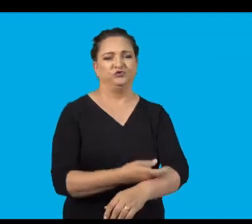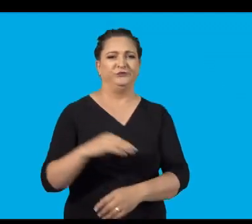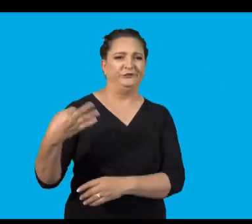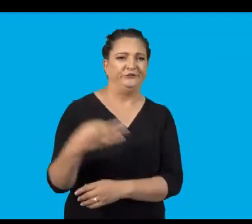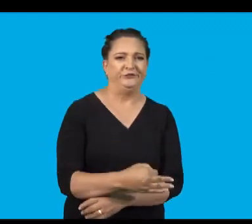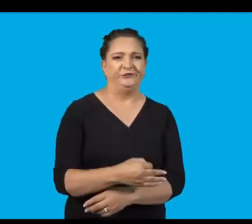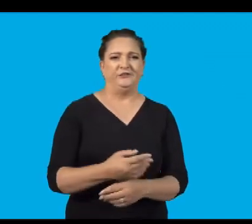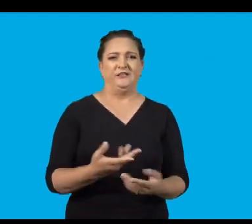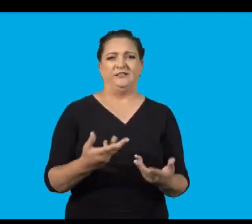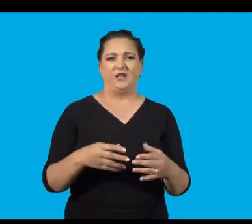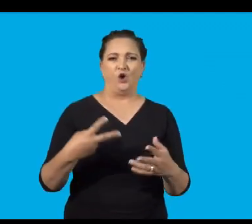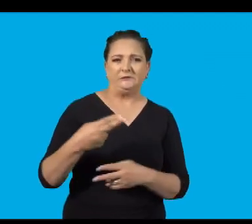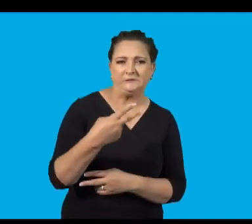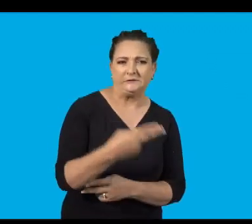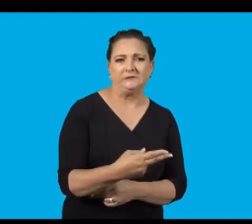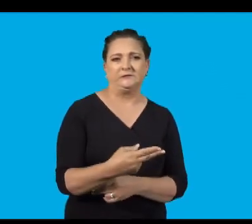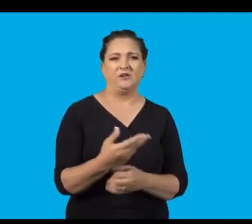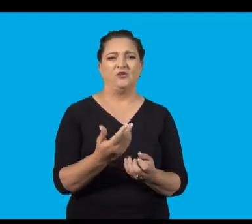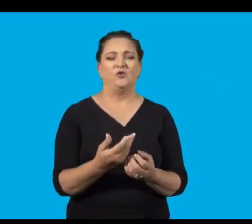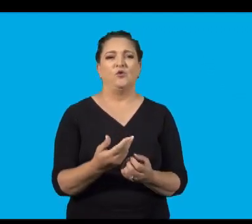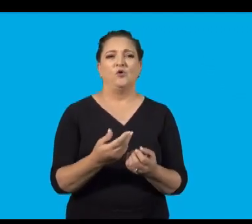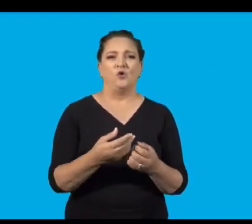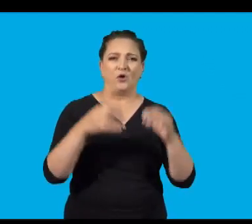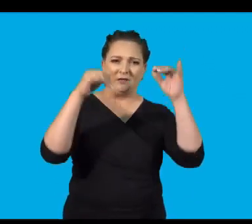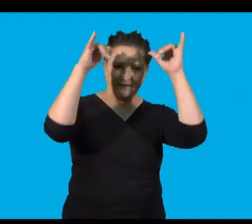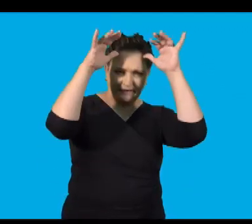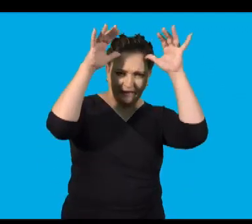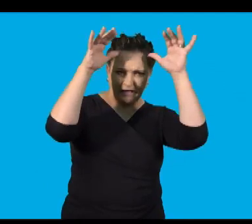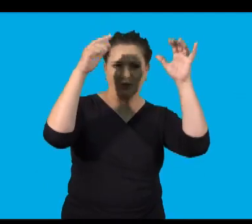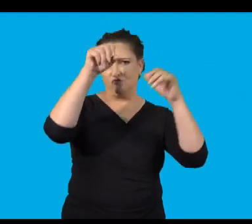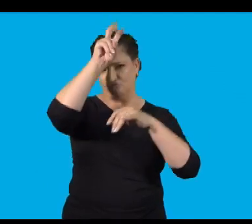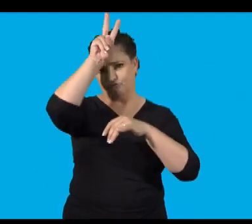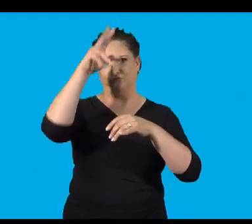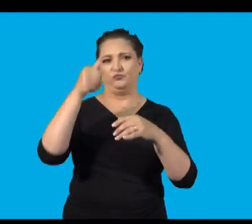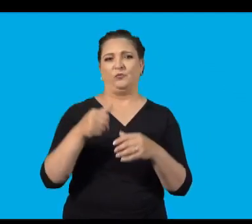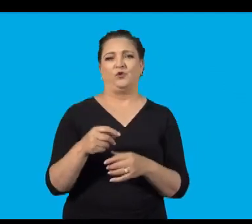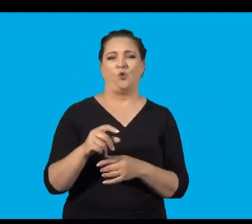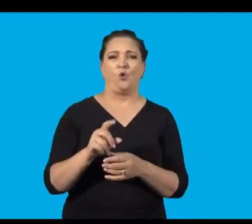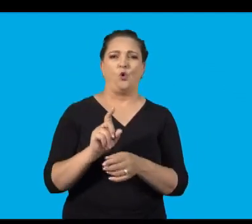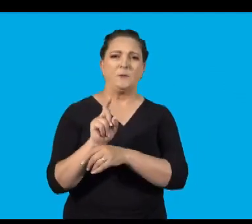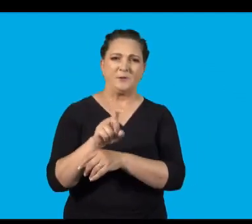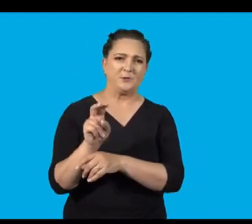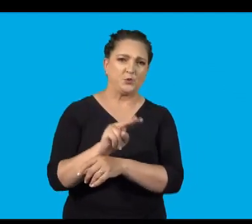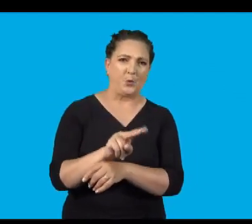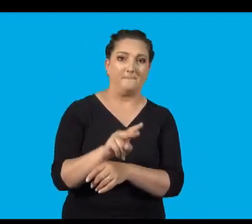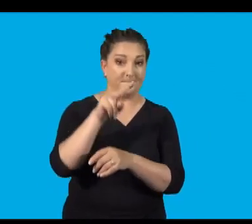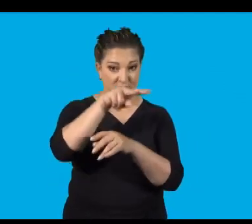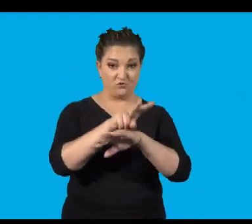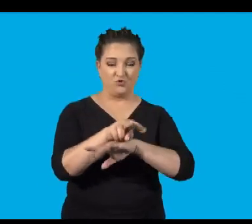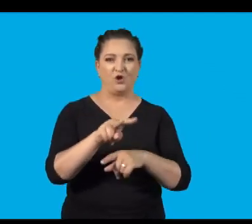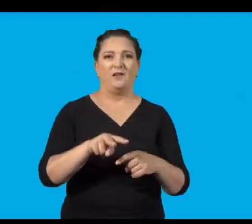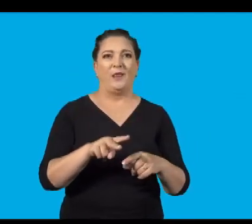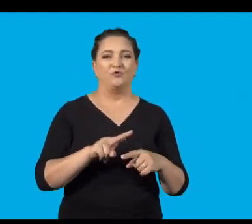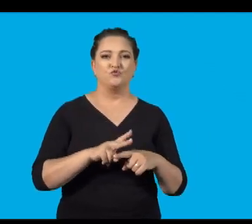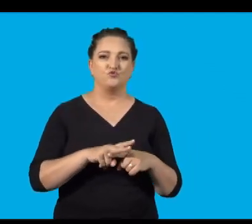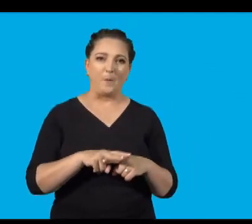fish, scissors, deer, shrimp. We don't say shrimps or deers or scissors, all right? It even sounds crazy,